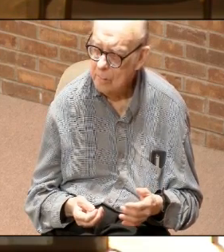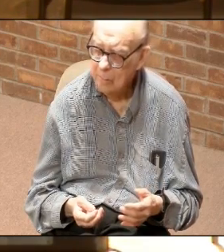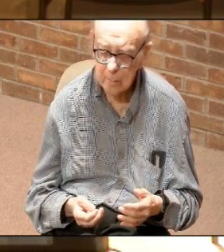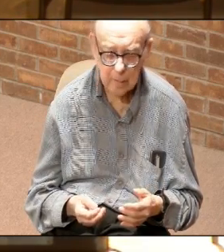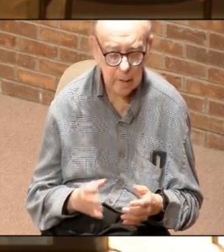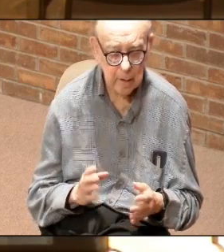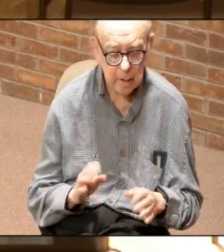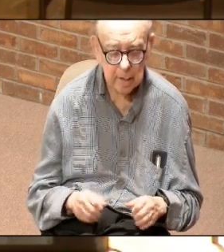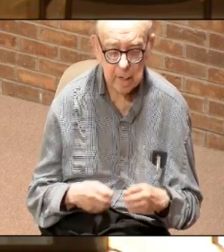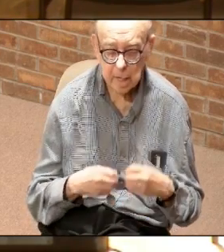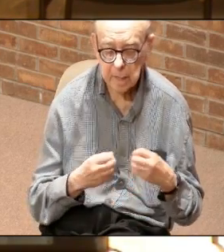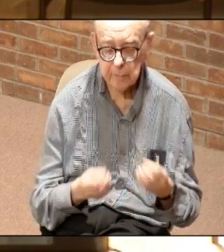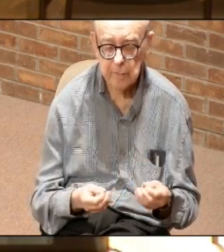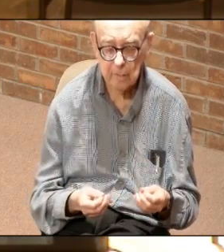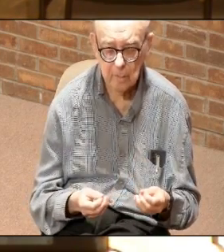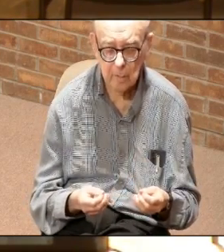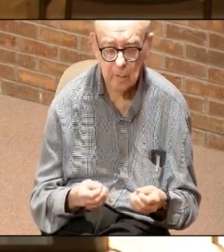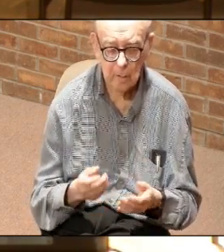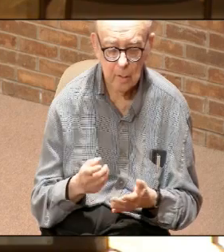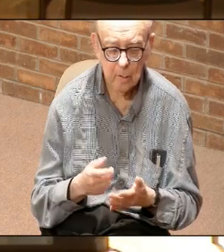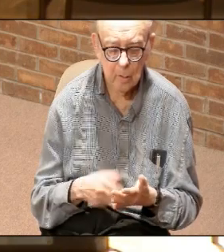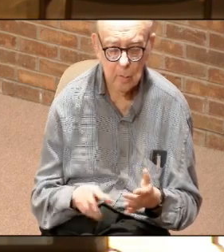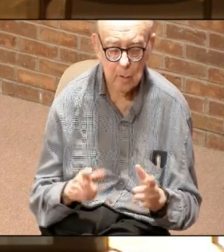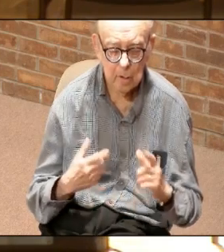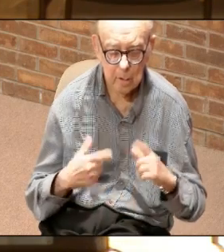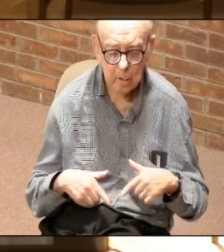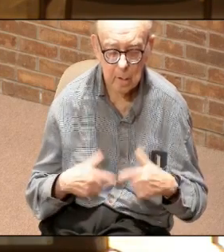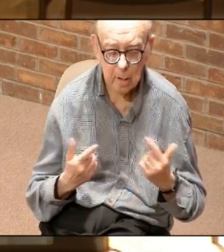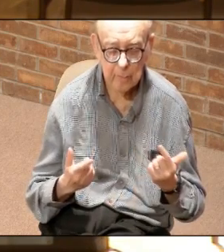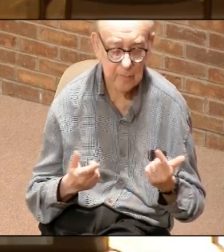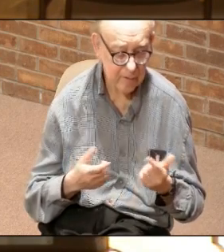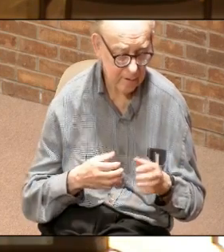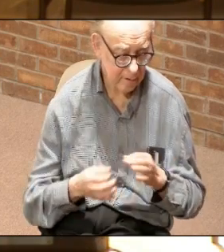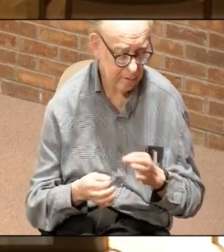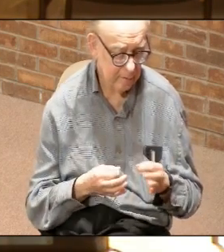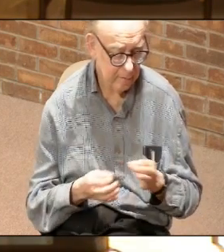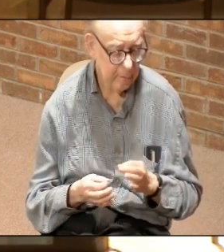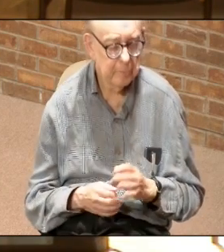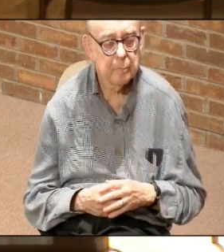Can I give you what life is? A definition of life?